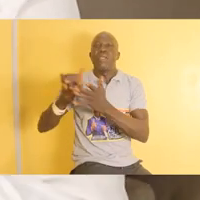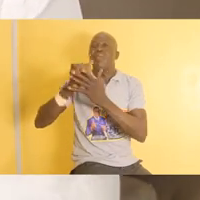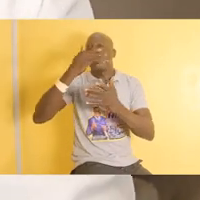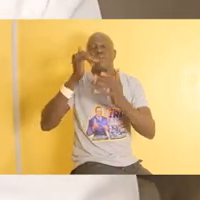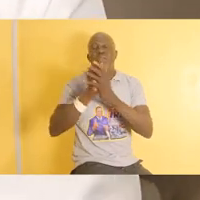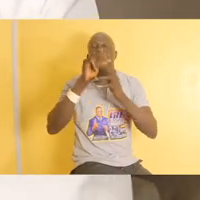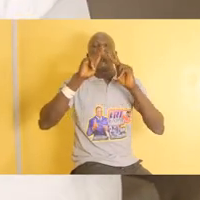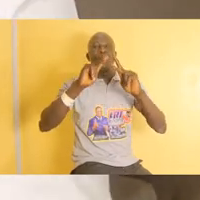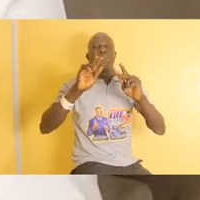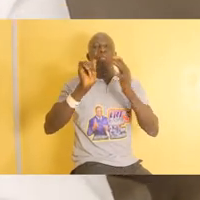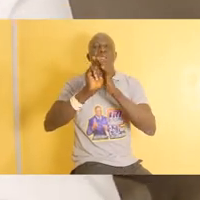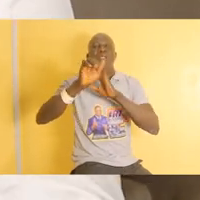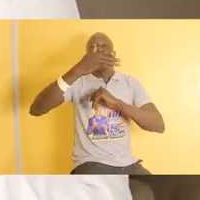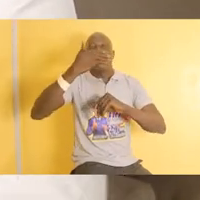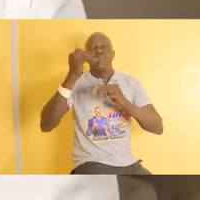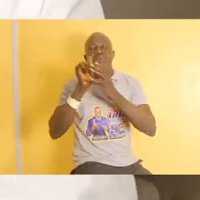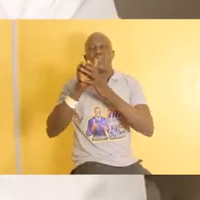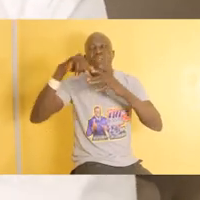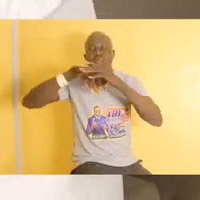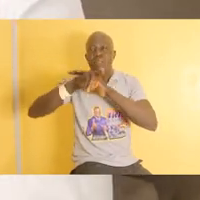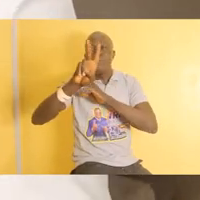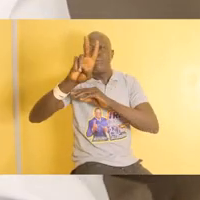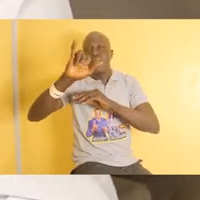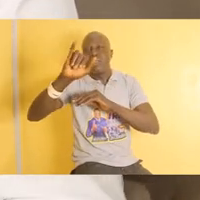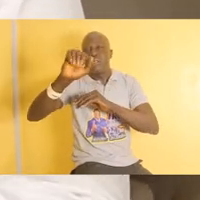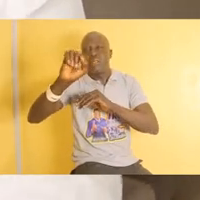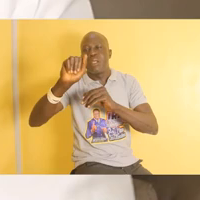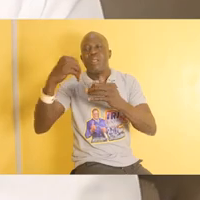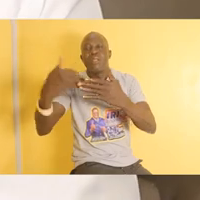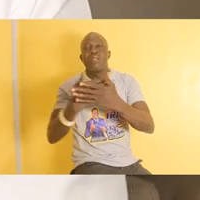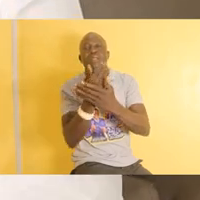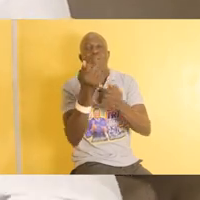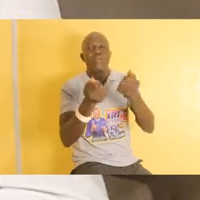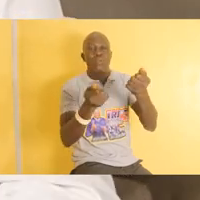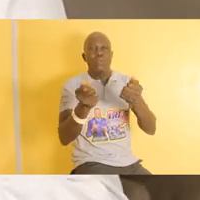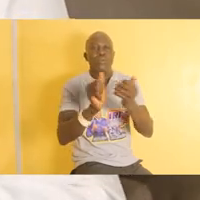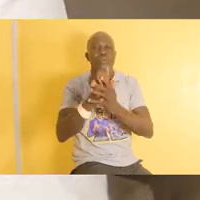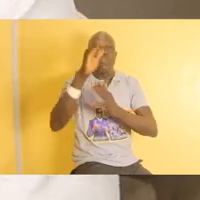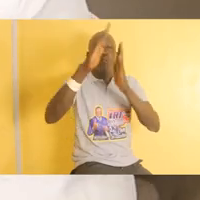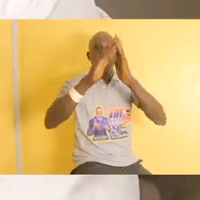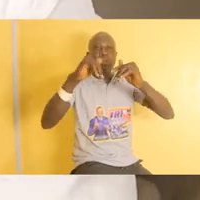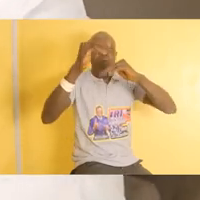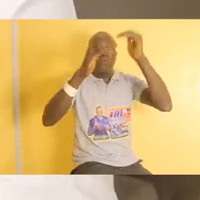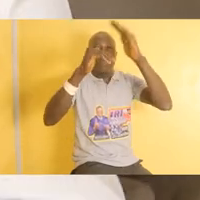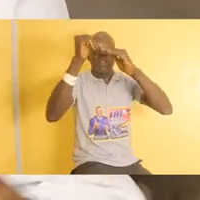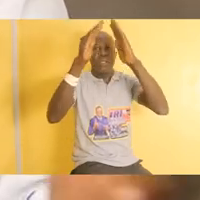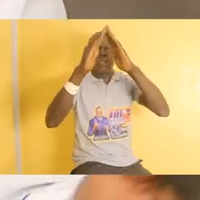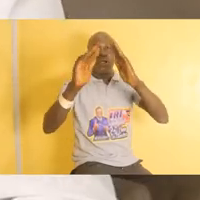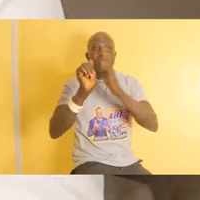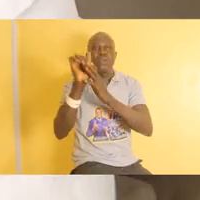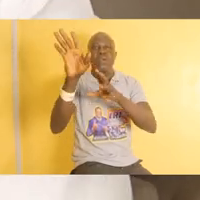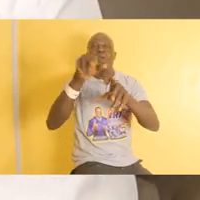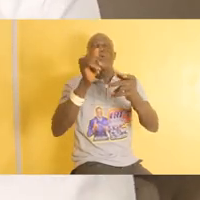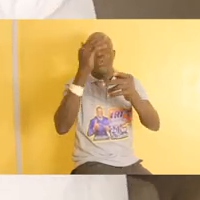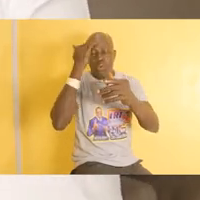sàlàfíà. It will be better for you in peace. A san sífísà. It will be better for you for visa. A san sí mọ́tò ìlera. It will be better for buying car. A san fún ilé kíkọ́. It will be better for you for building house. Ẹni tó ní kó claim